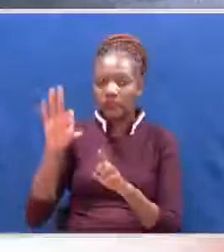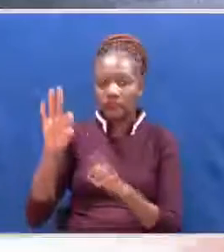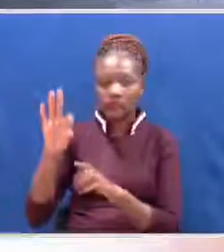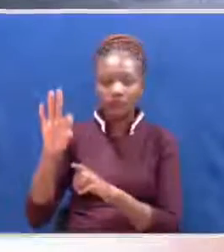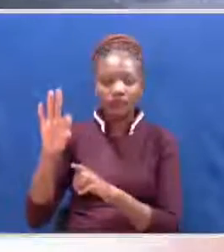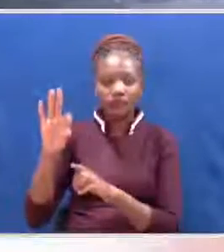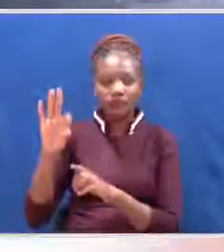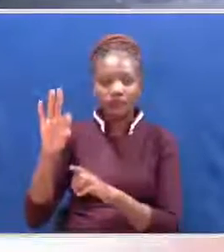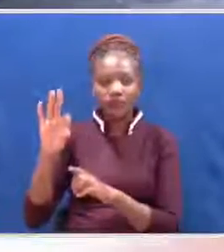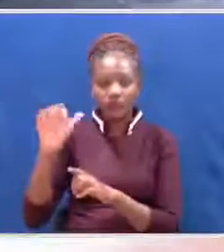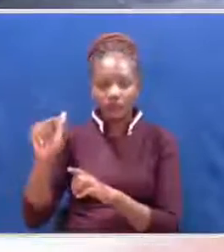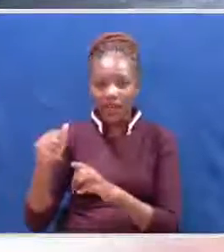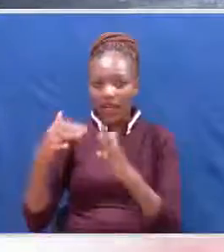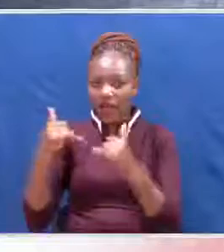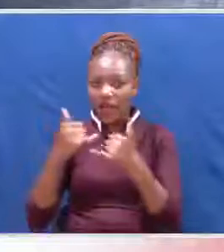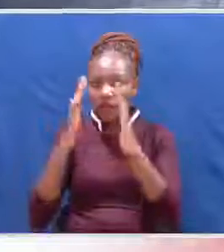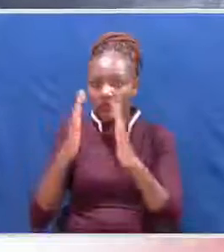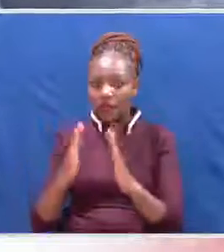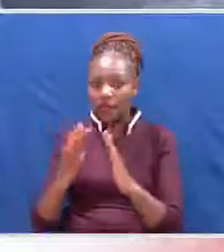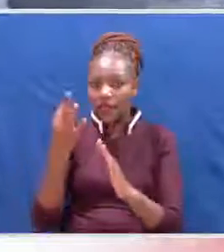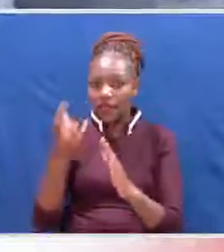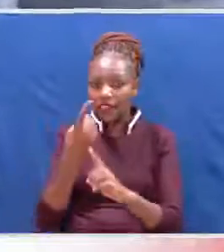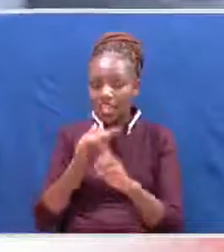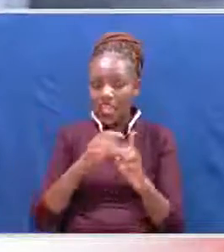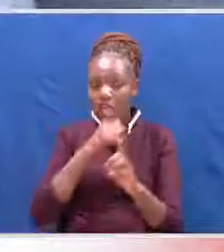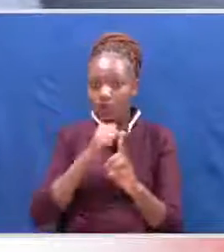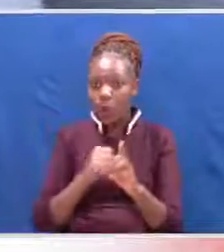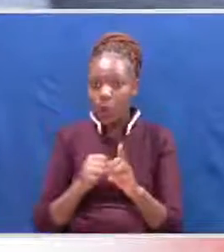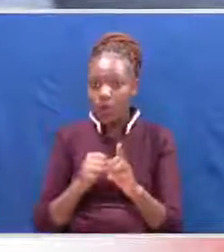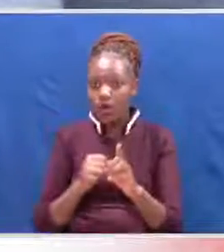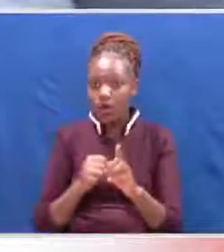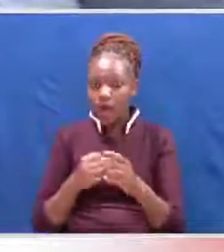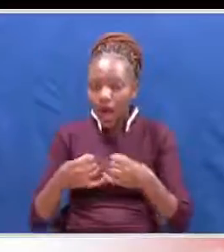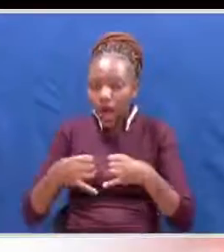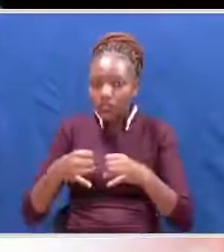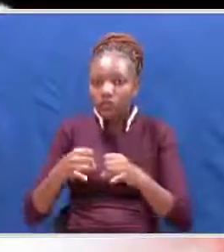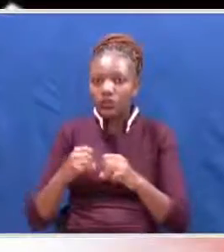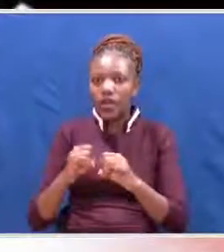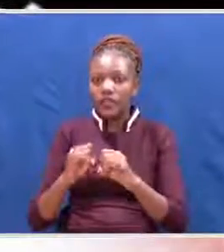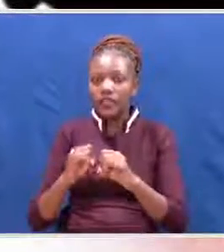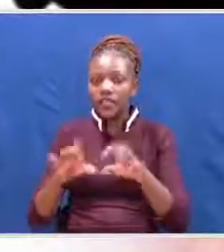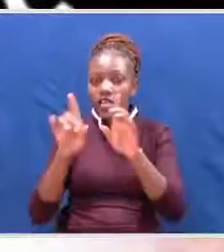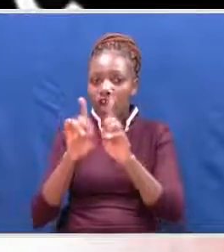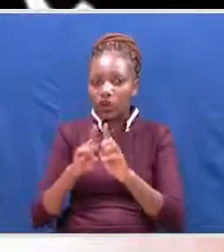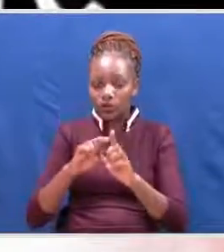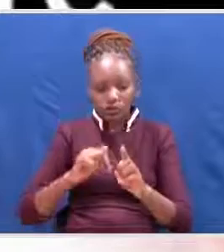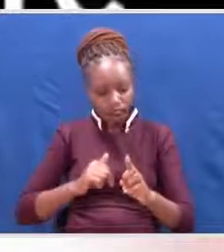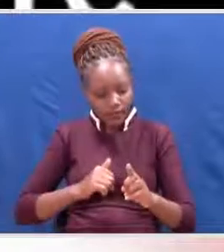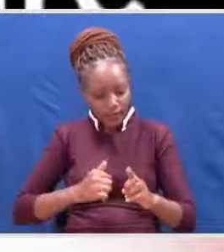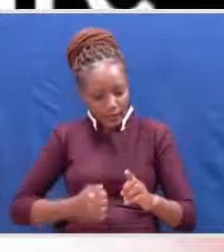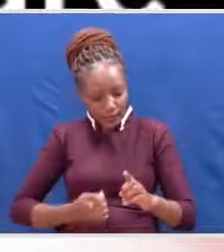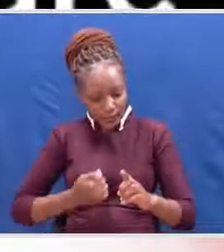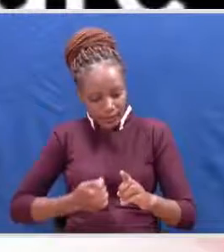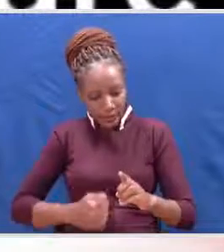KEFWA, Ochieng, now 30 years of age, has managed to undergo a hip replacement surgery and continues